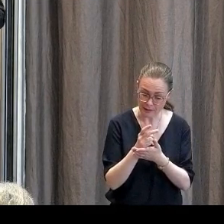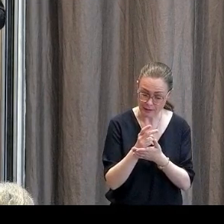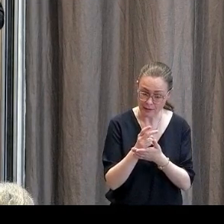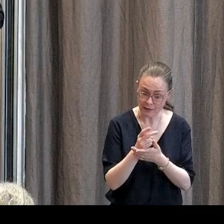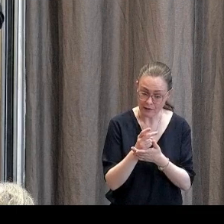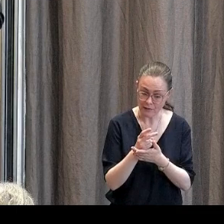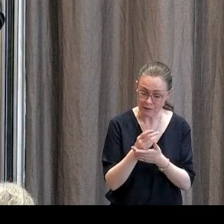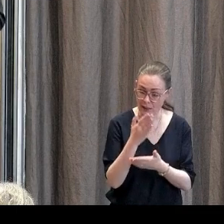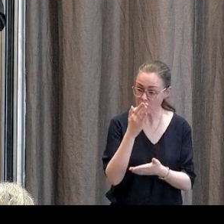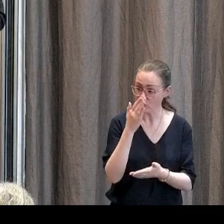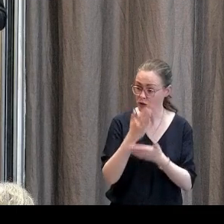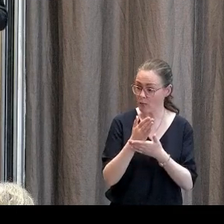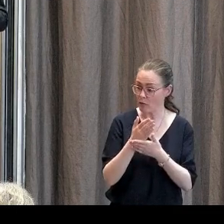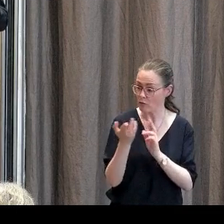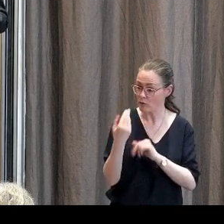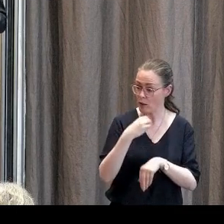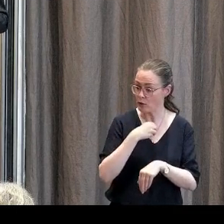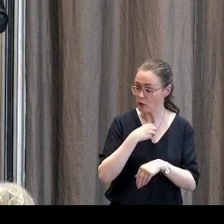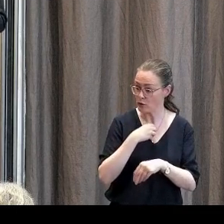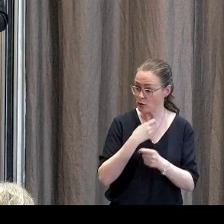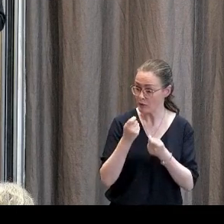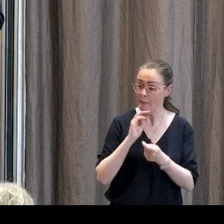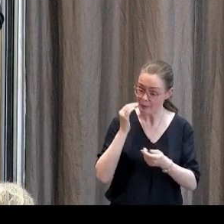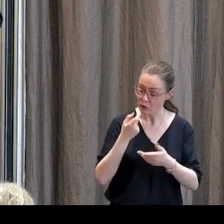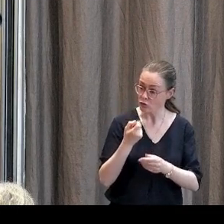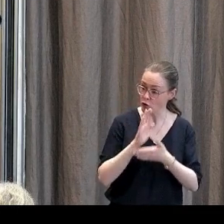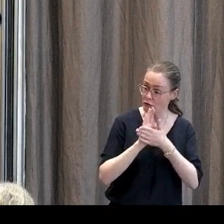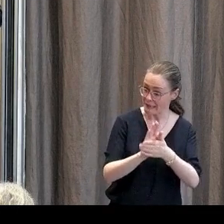stop responding to treatment. They're drug-resistant dogs.